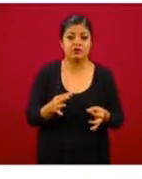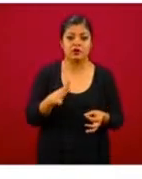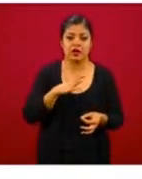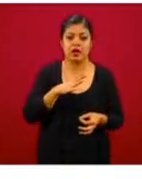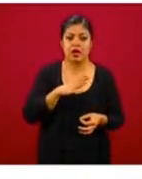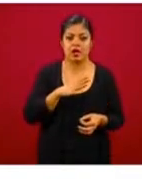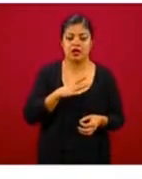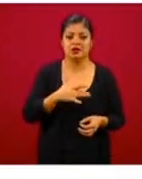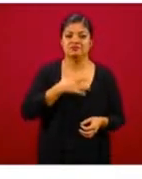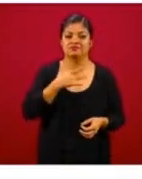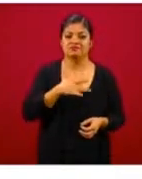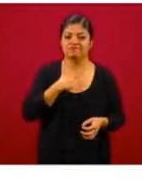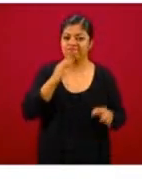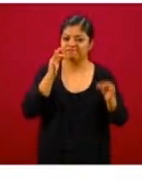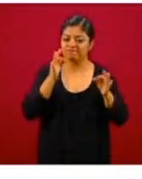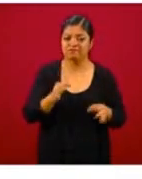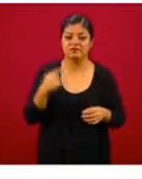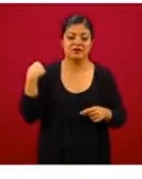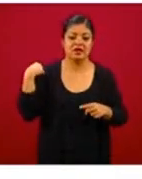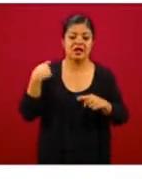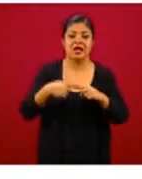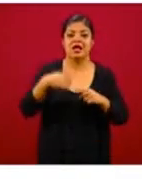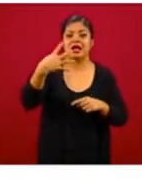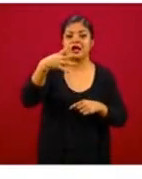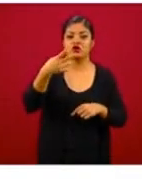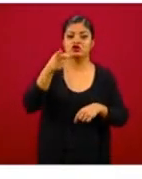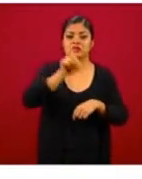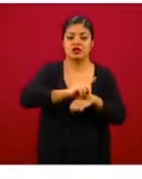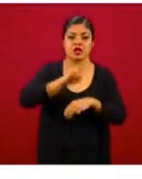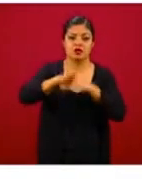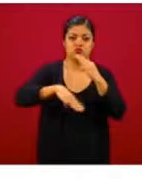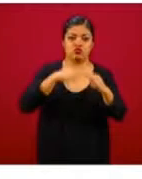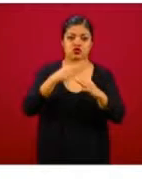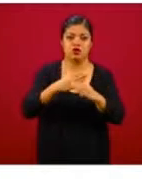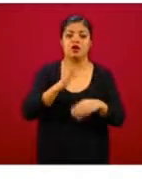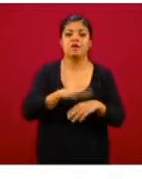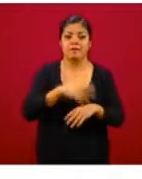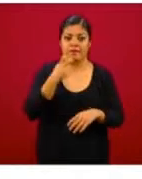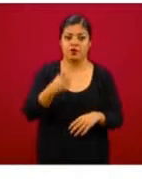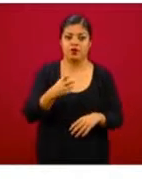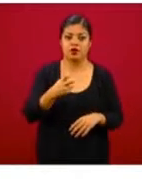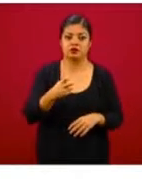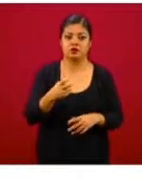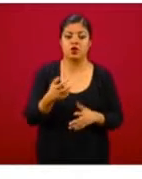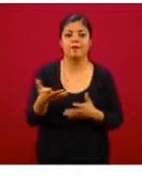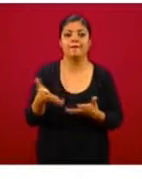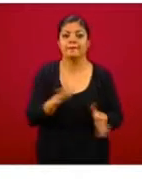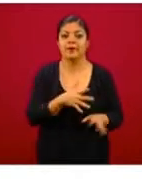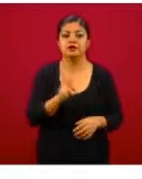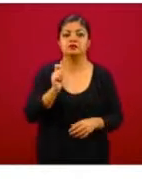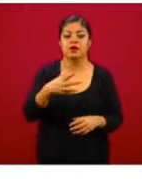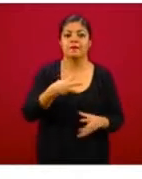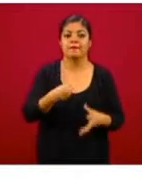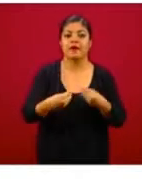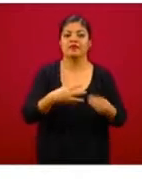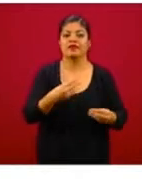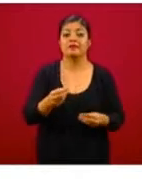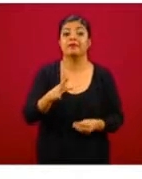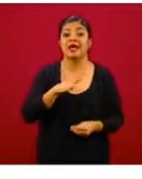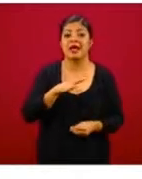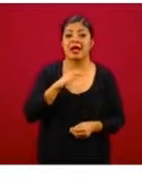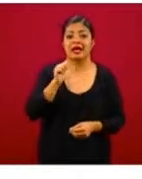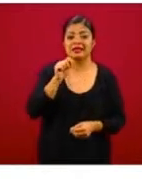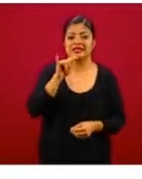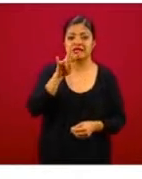of cases that have been confirmed have an onset of symptoms for the